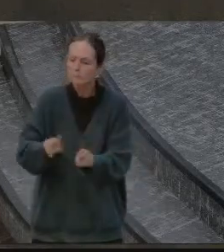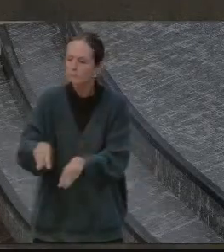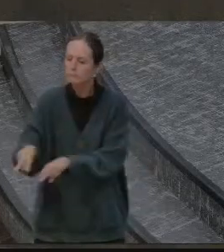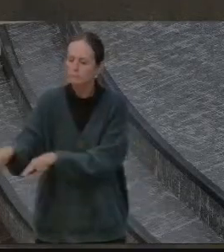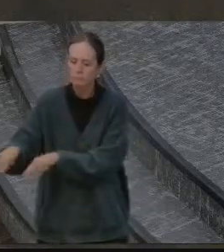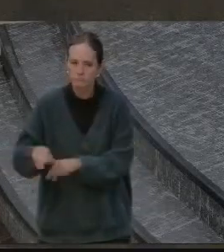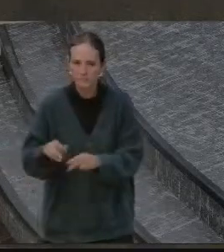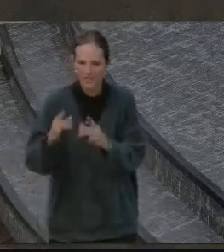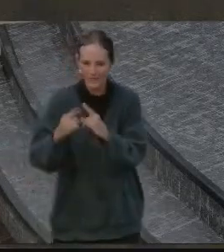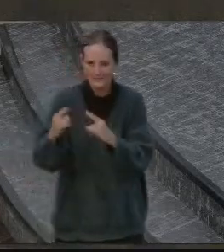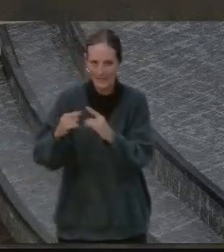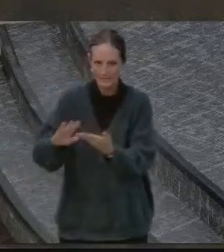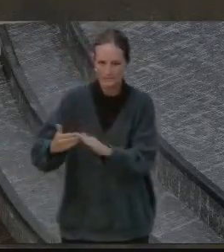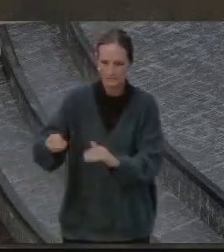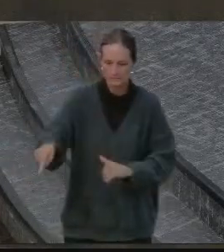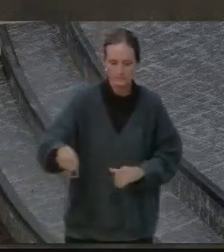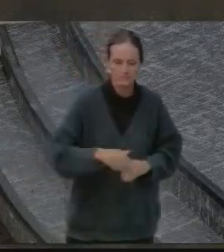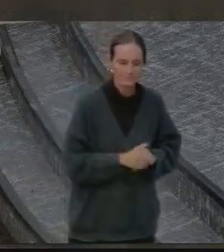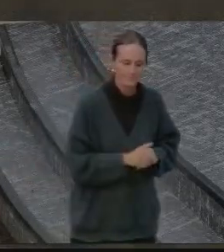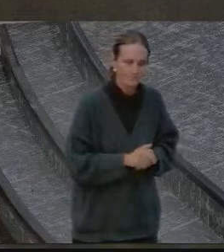care of it.